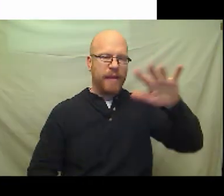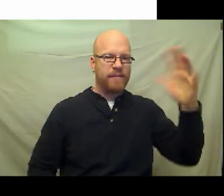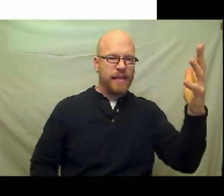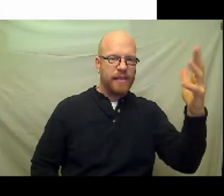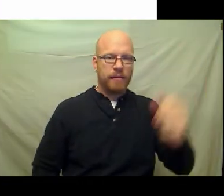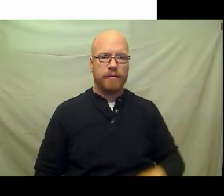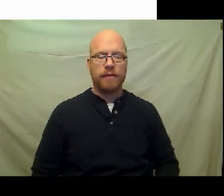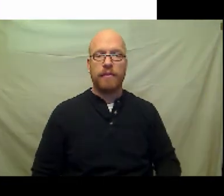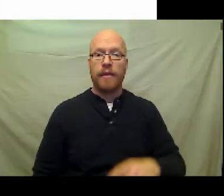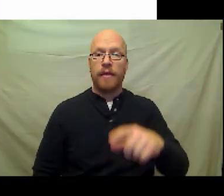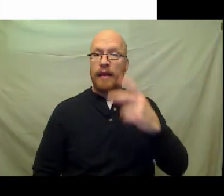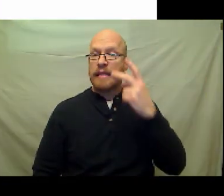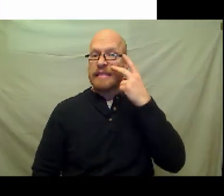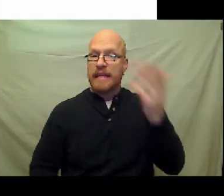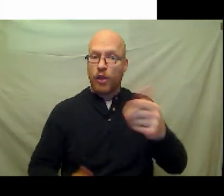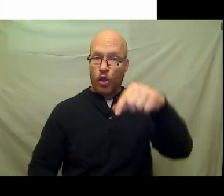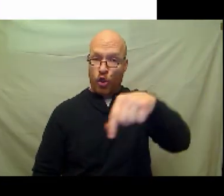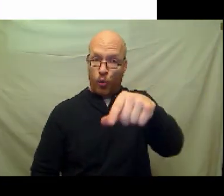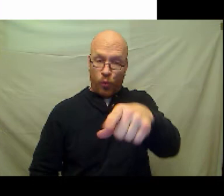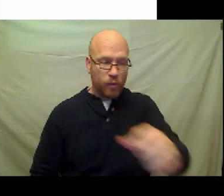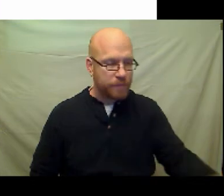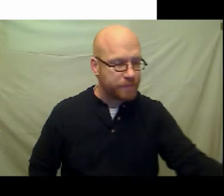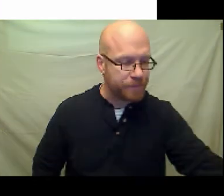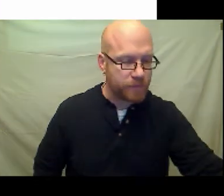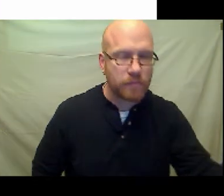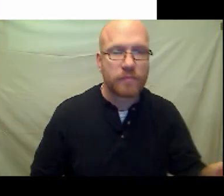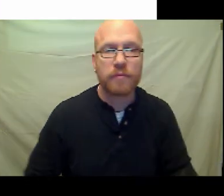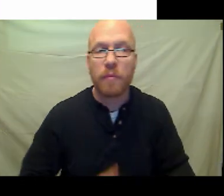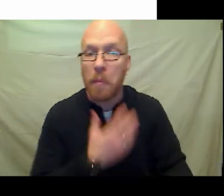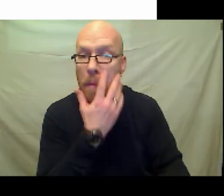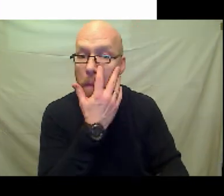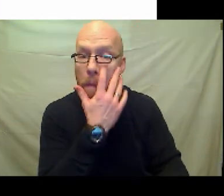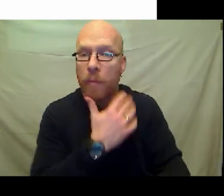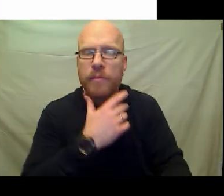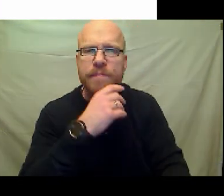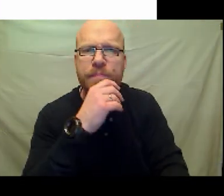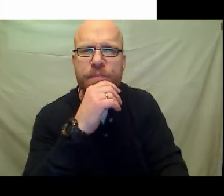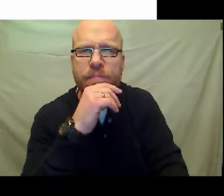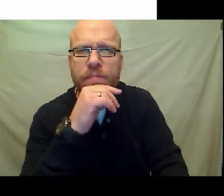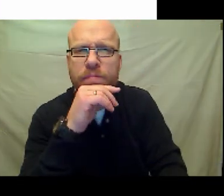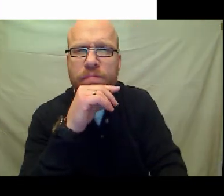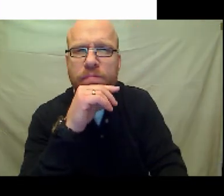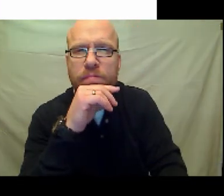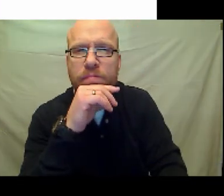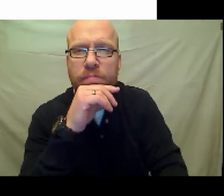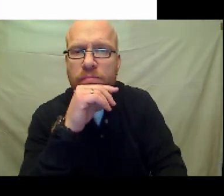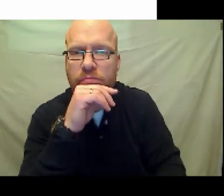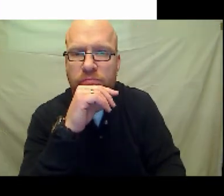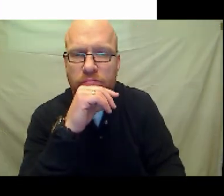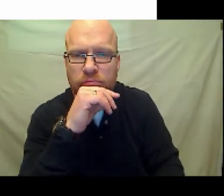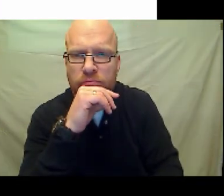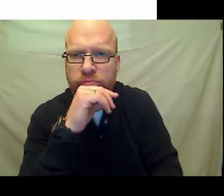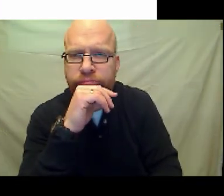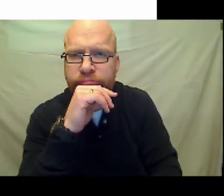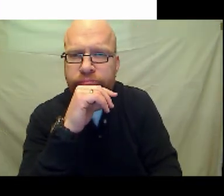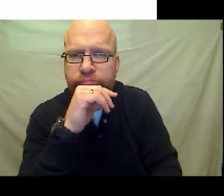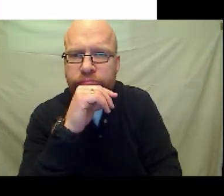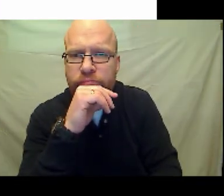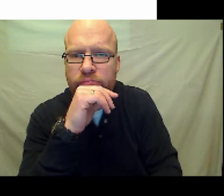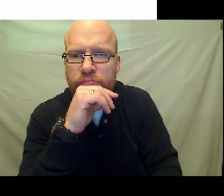to the fourth. P cubed times p squared equals p to the fifth. Now we have q. Okay.